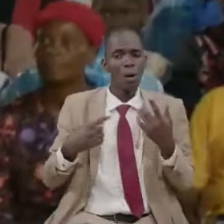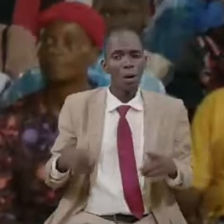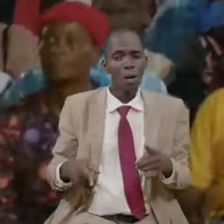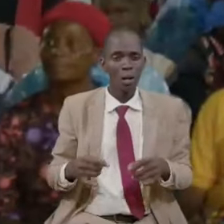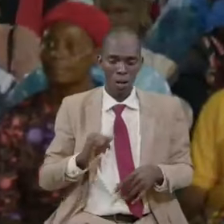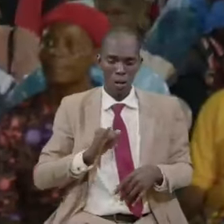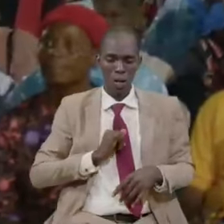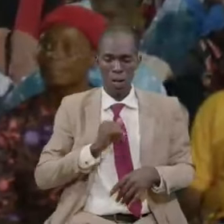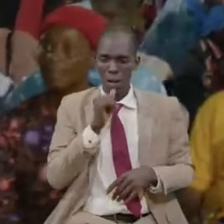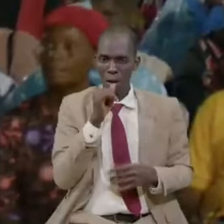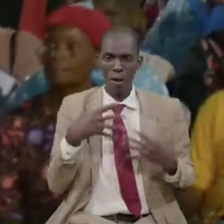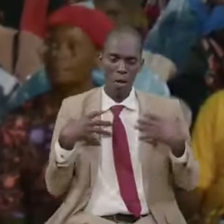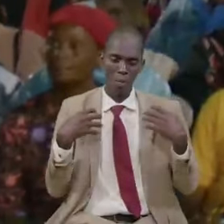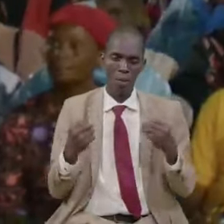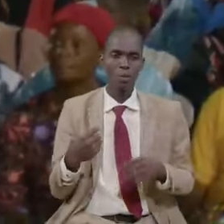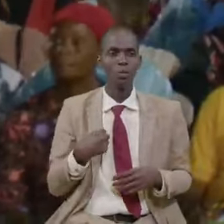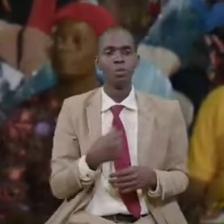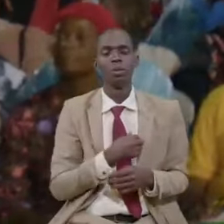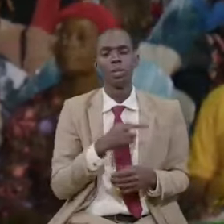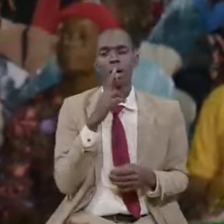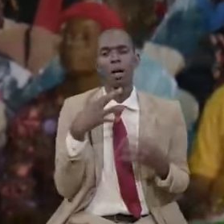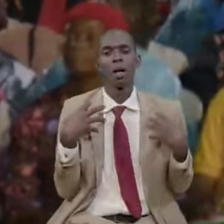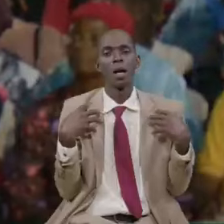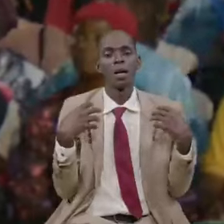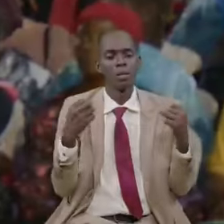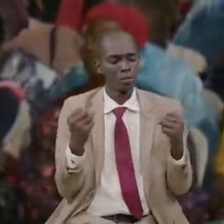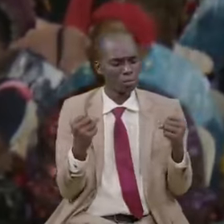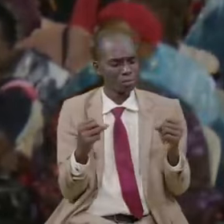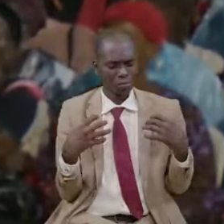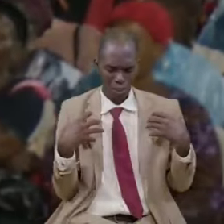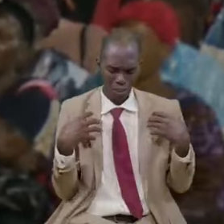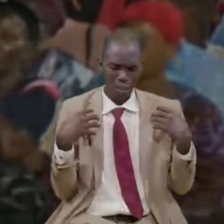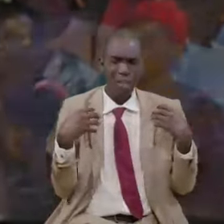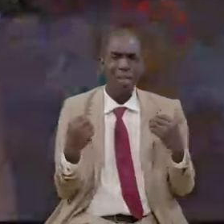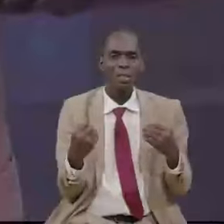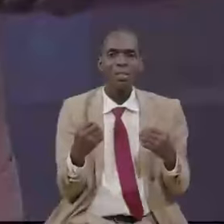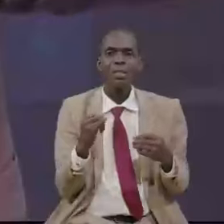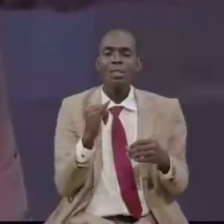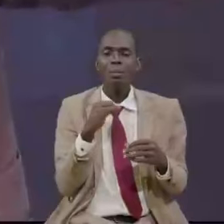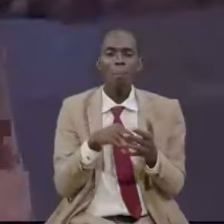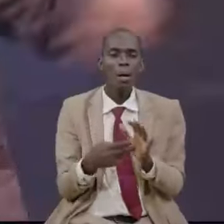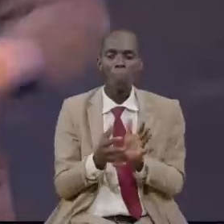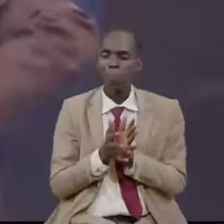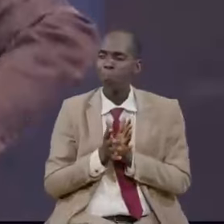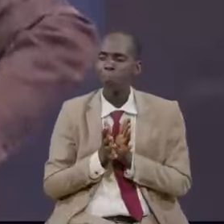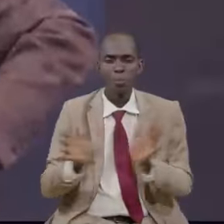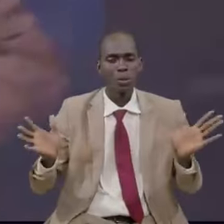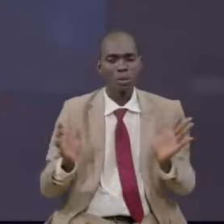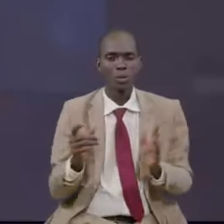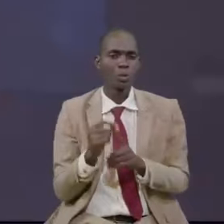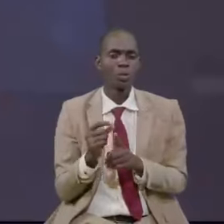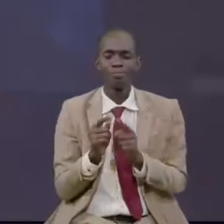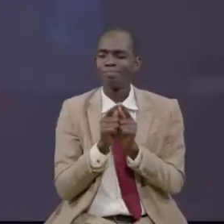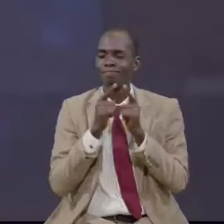we're healed. That word healed is a broad word, great word. Not